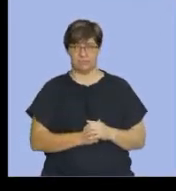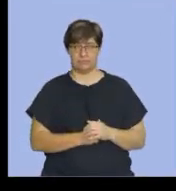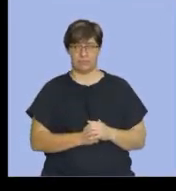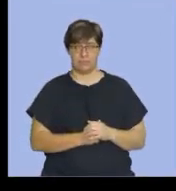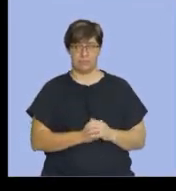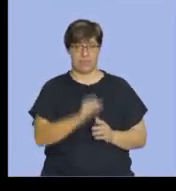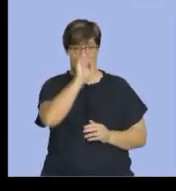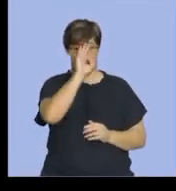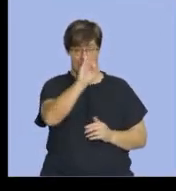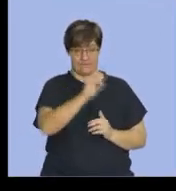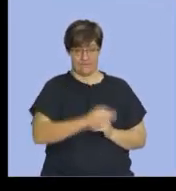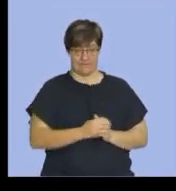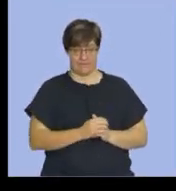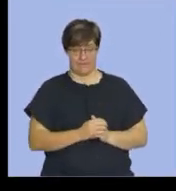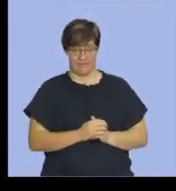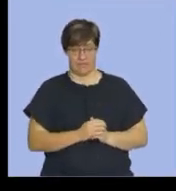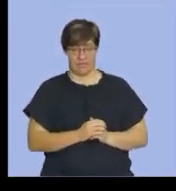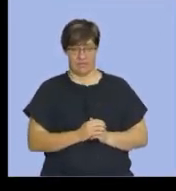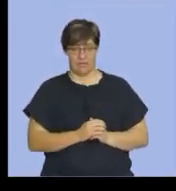F.